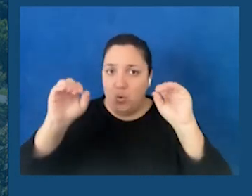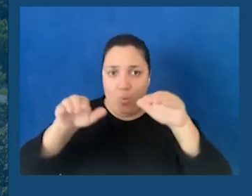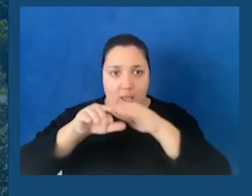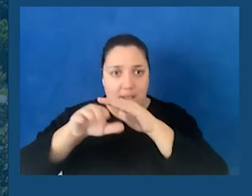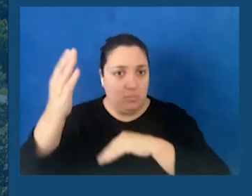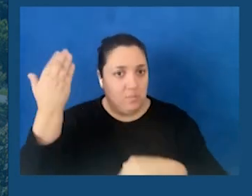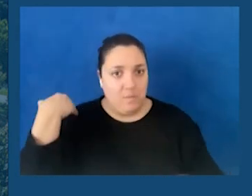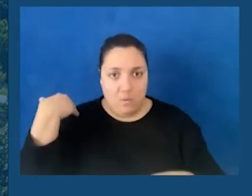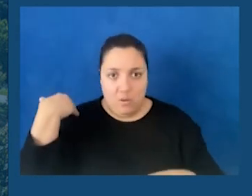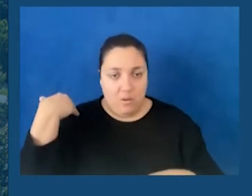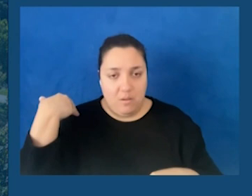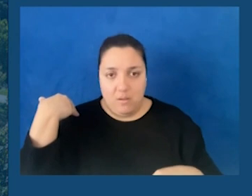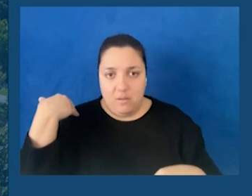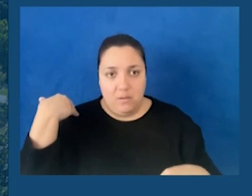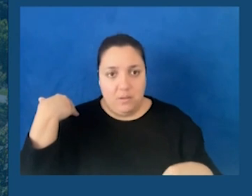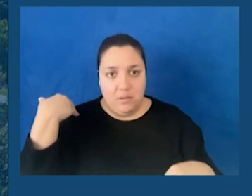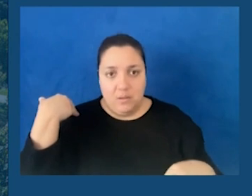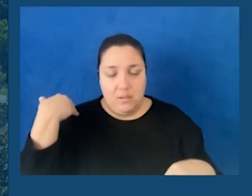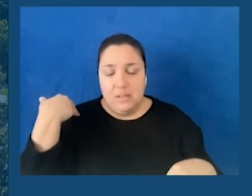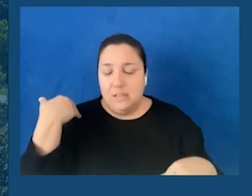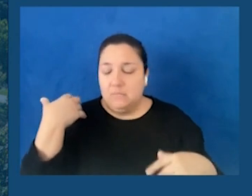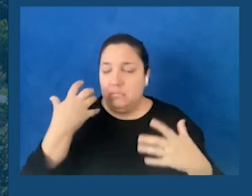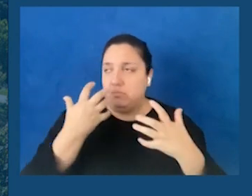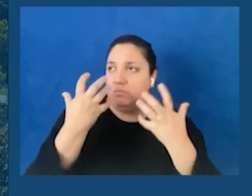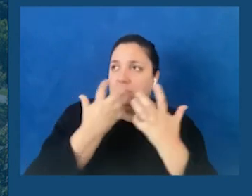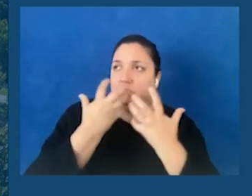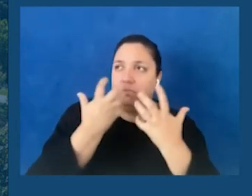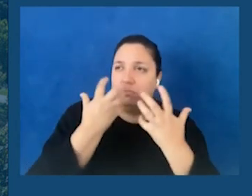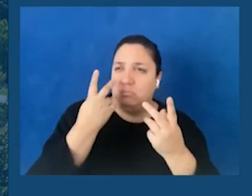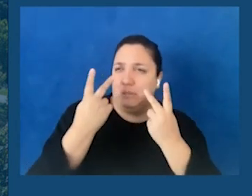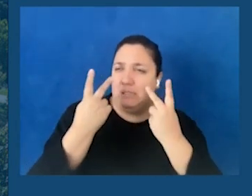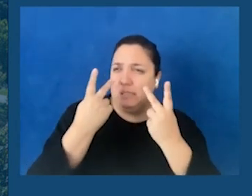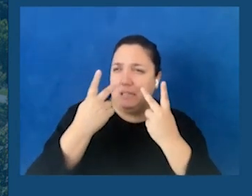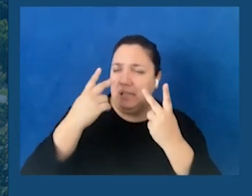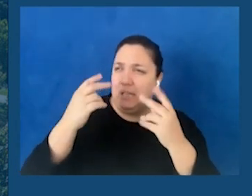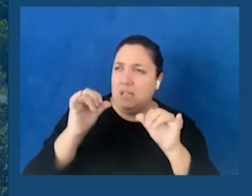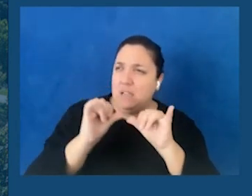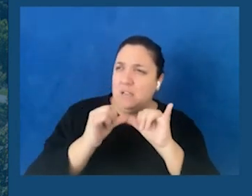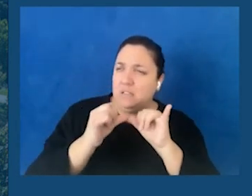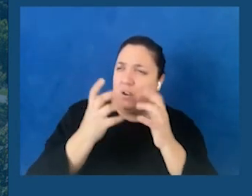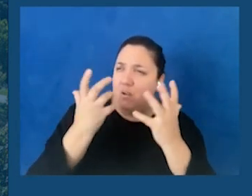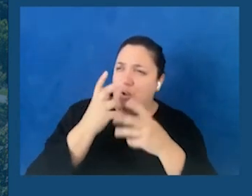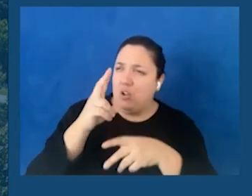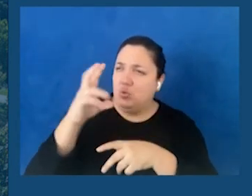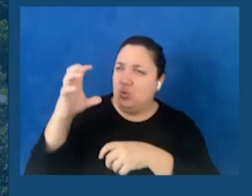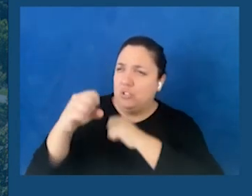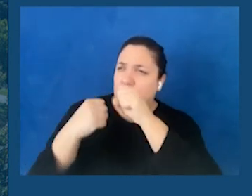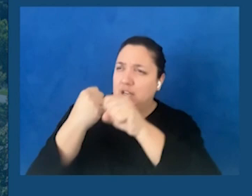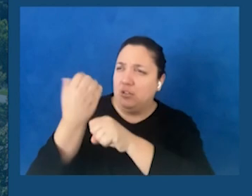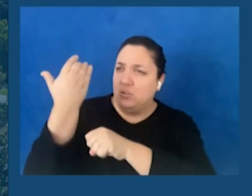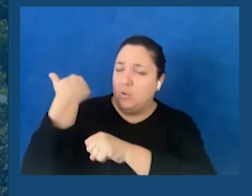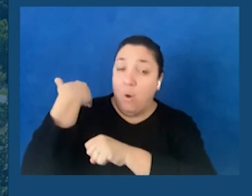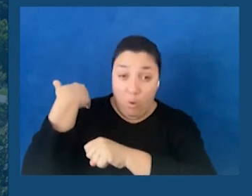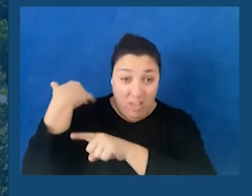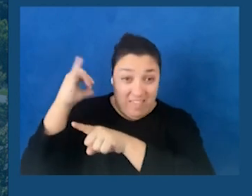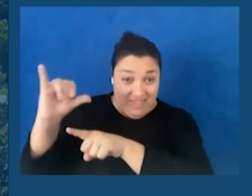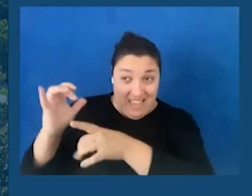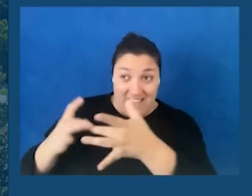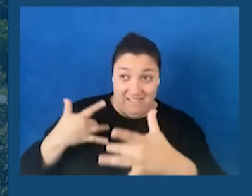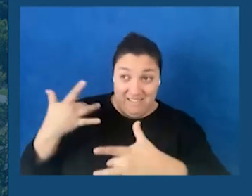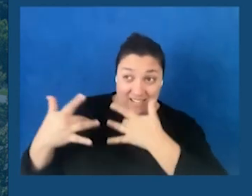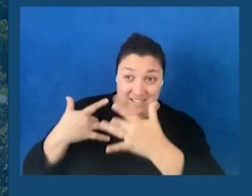Unbelievable what was achieved by people 200 years ago in this region. And that's the energy that we still thrive right